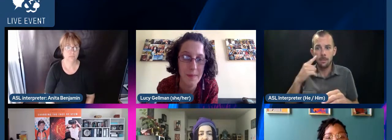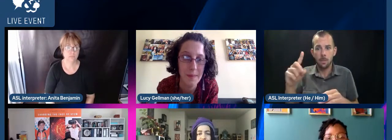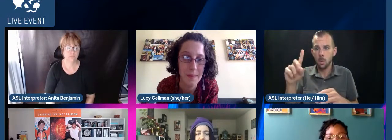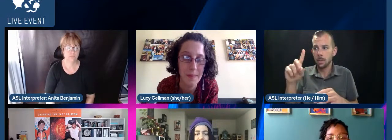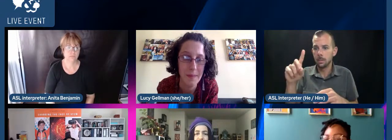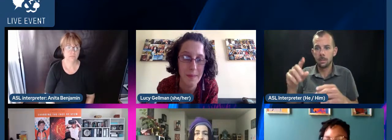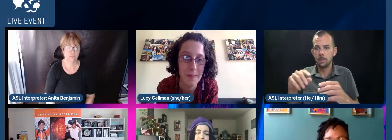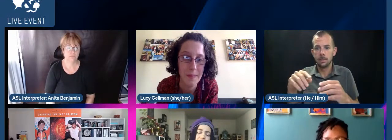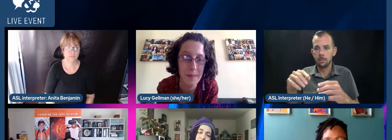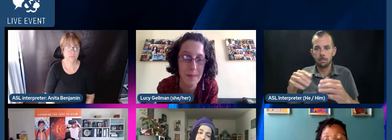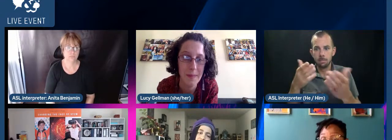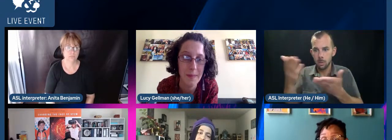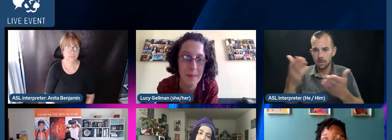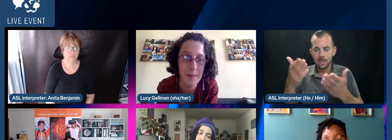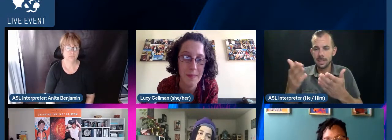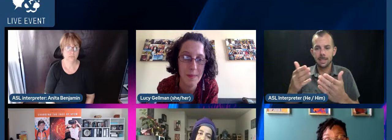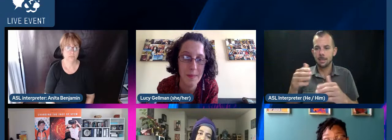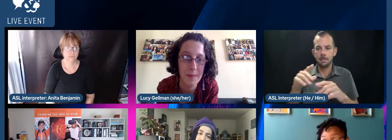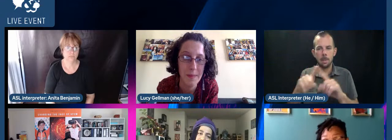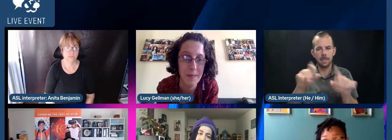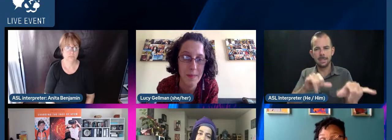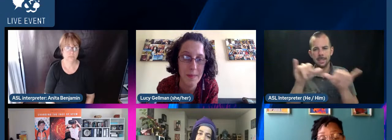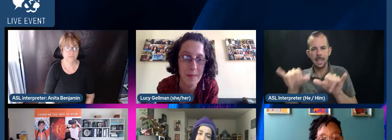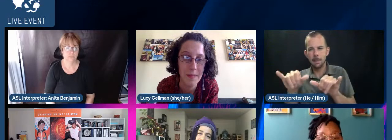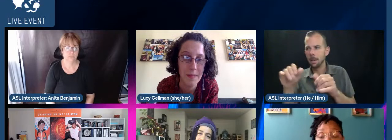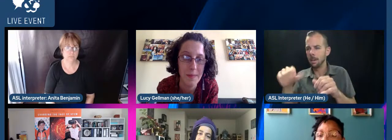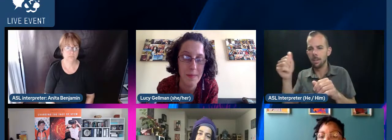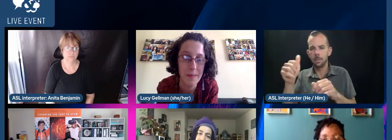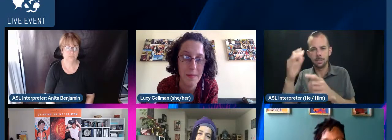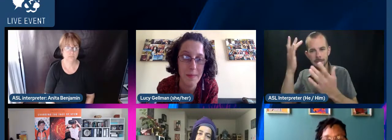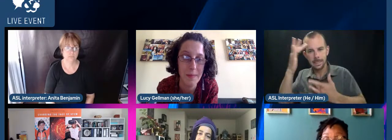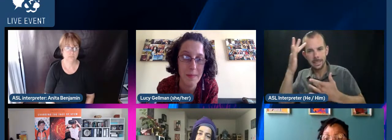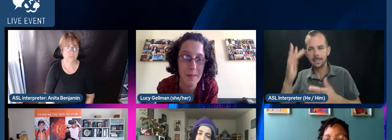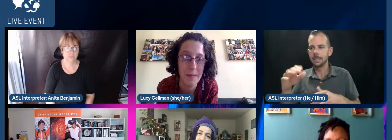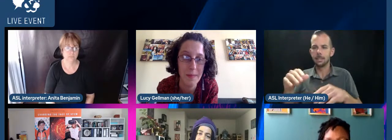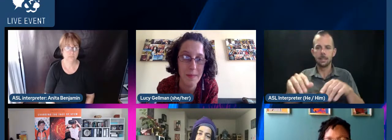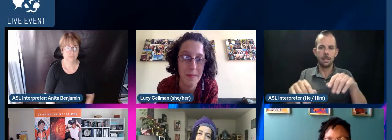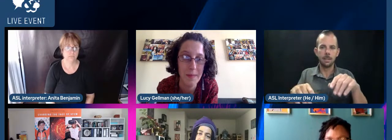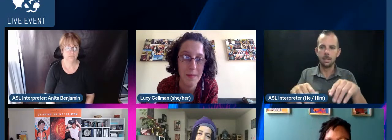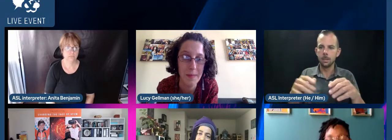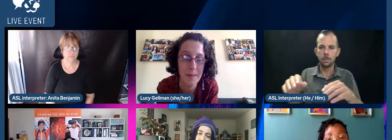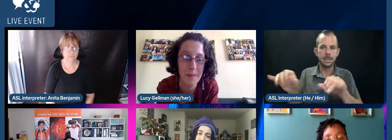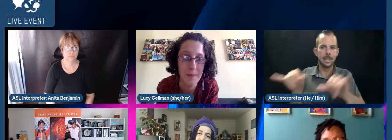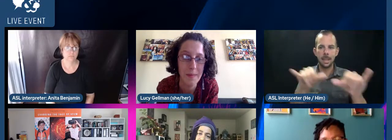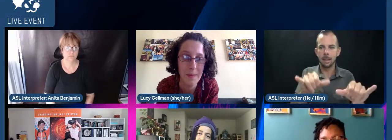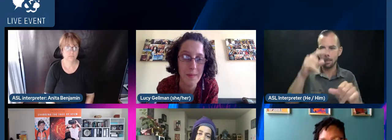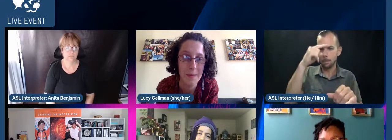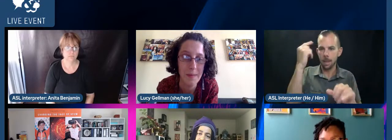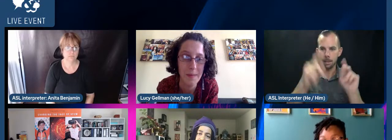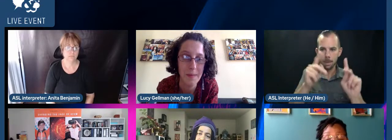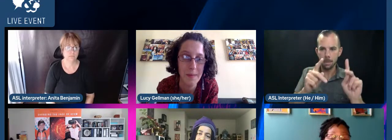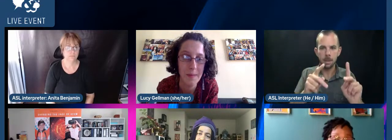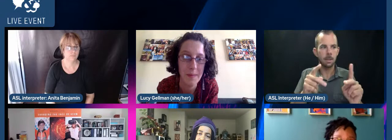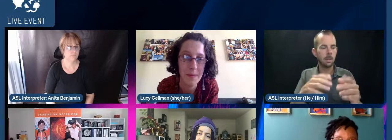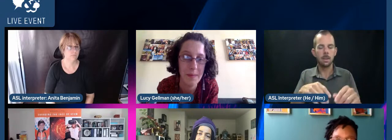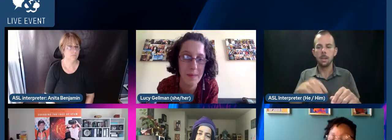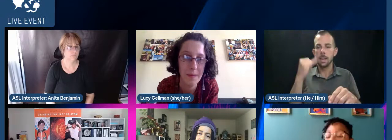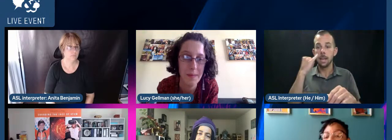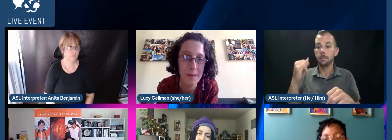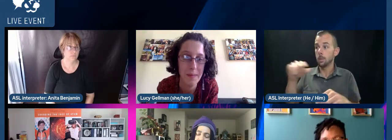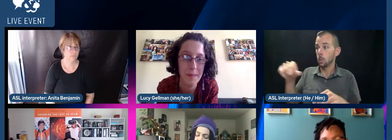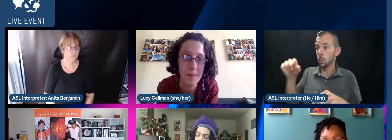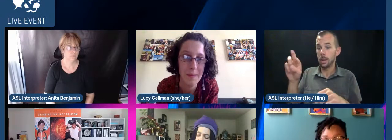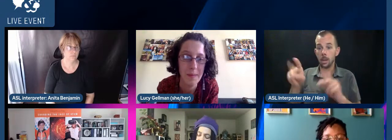know, like it's the same thing with a lot of different diseases and conditions. If Black people disproportionately get it, if queer people disproportionately get it, if it's gender